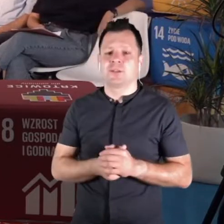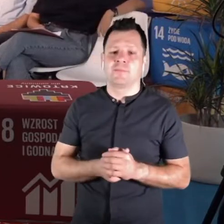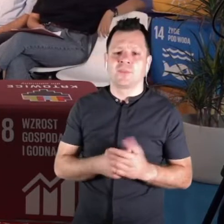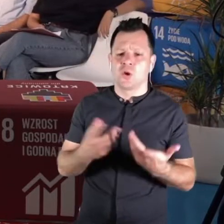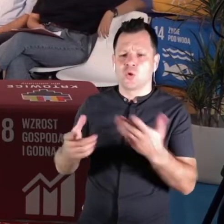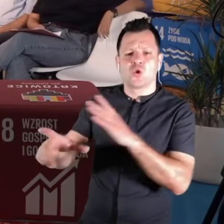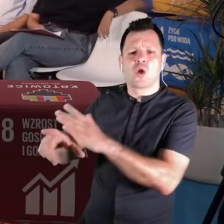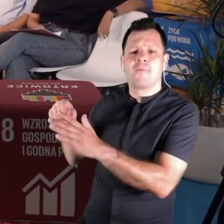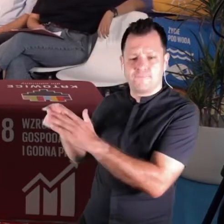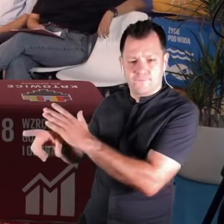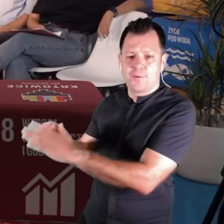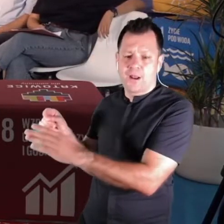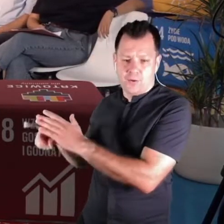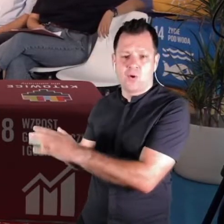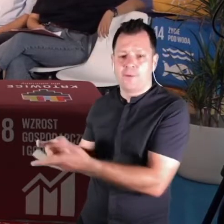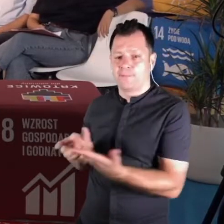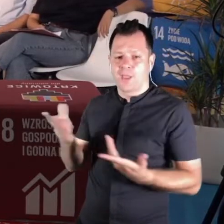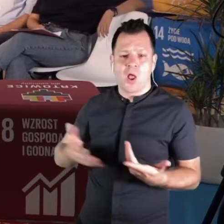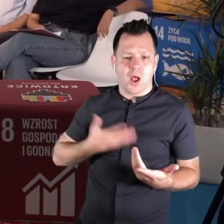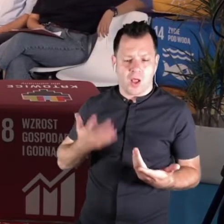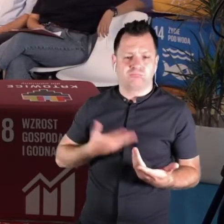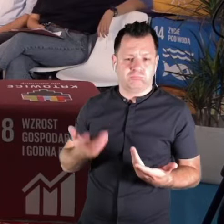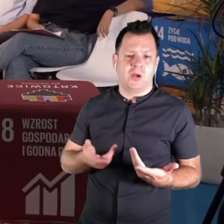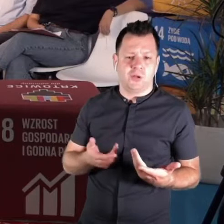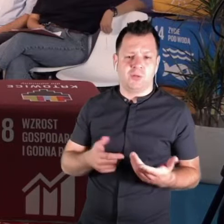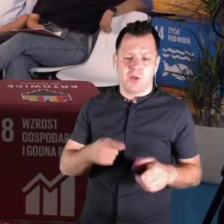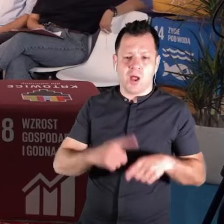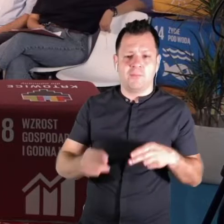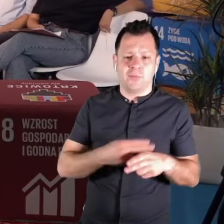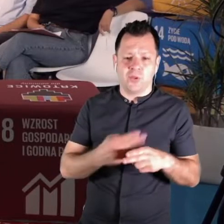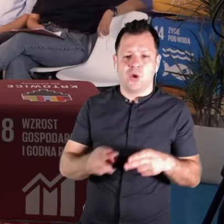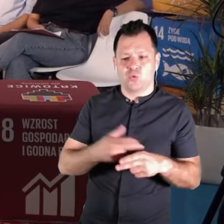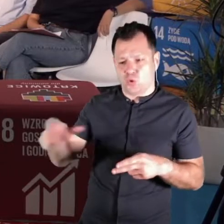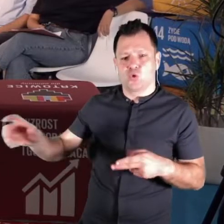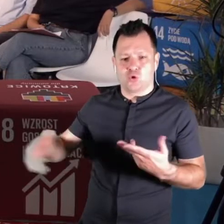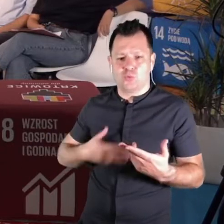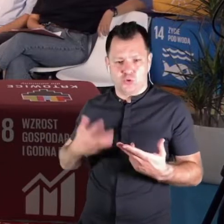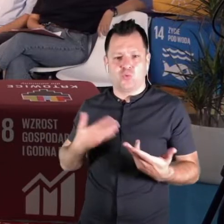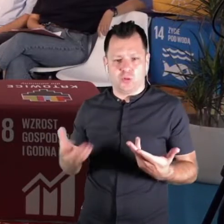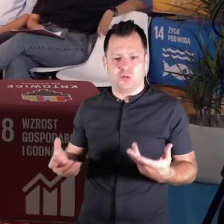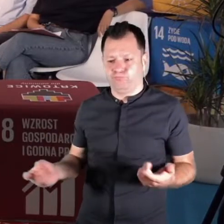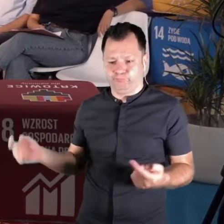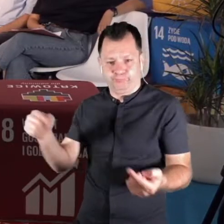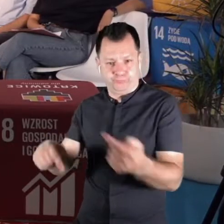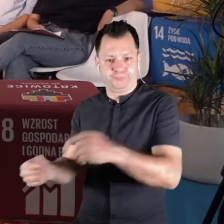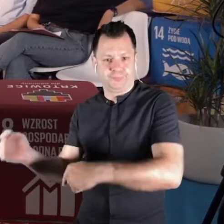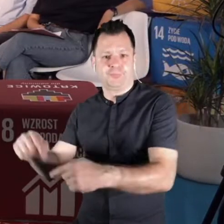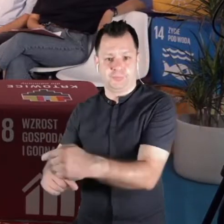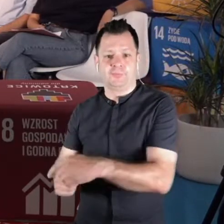to make the participation better. And they actually recommended some elements that connected